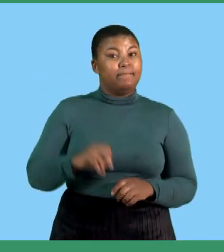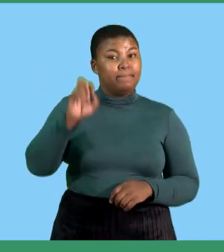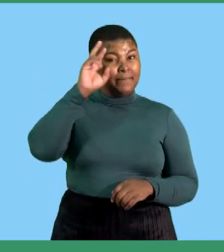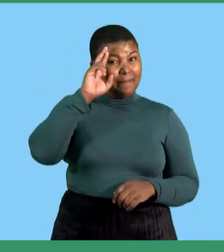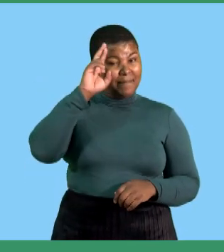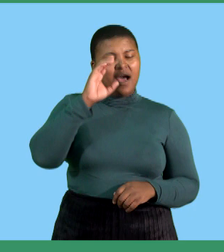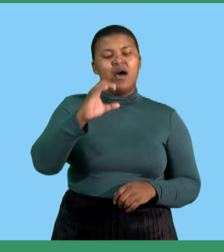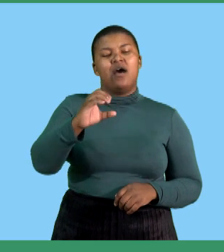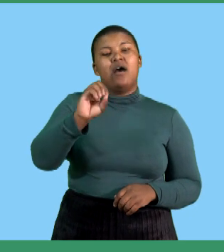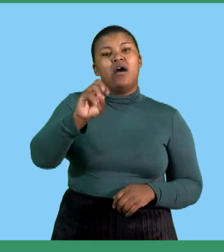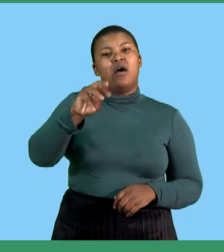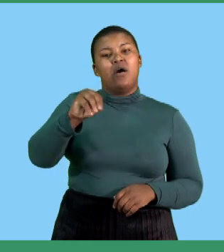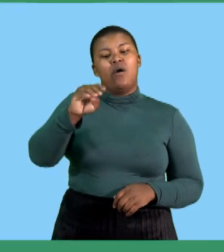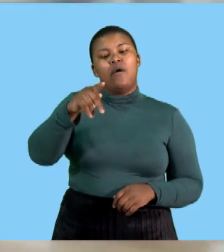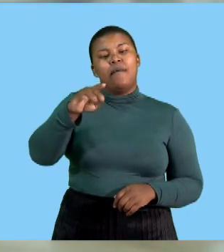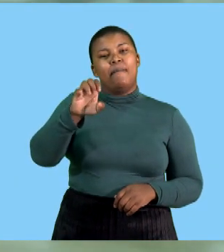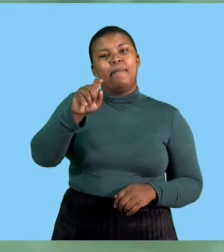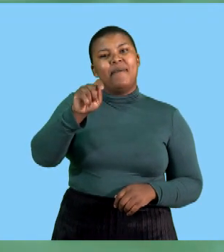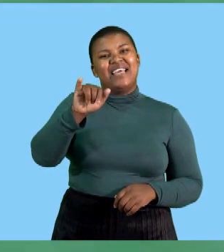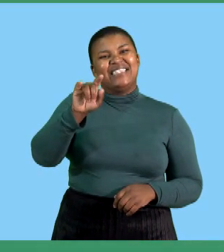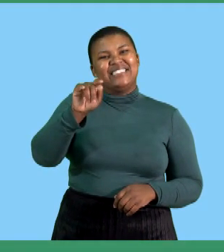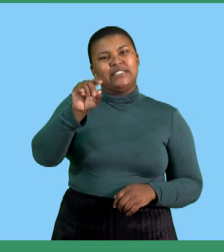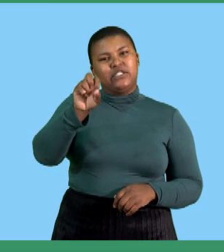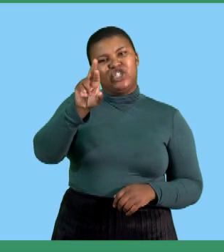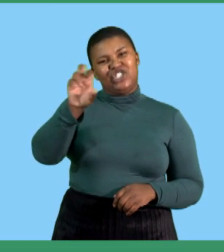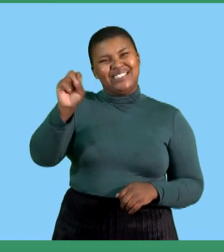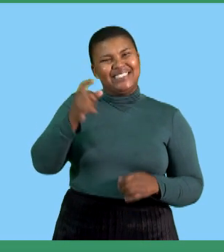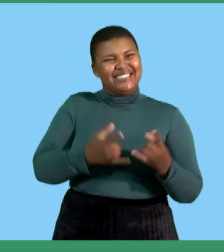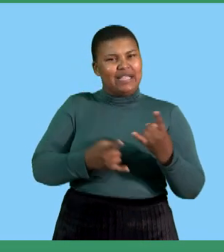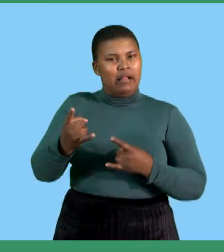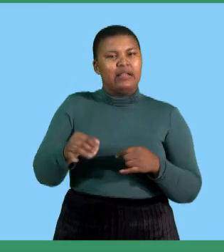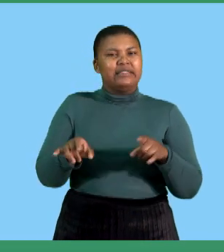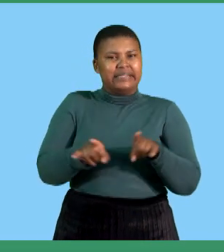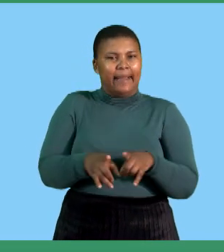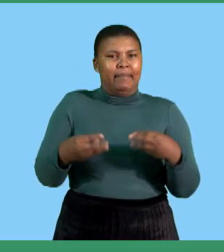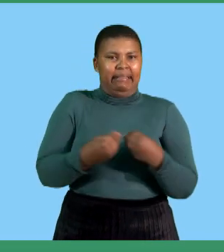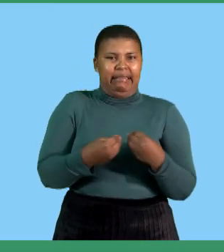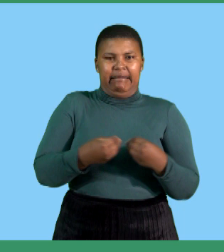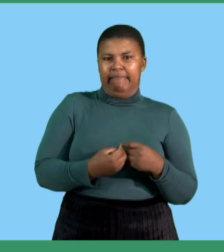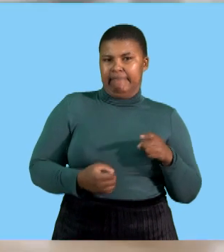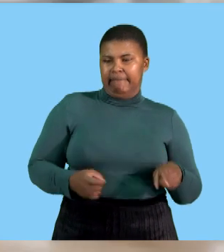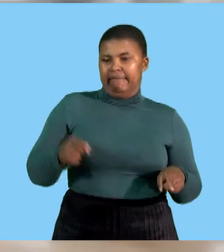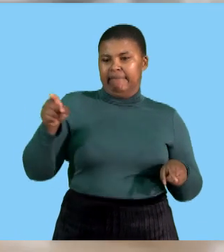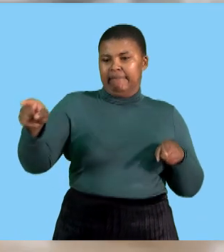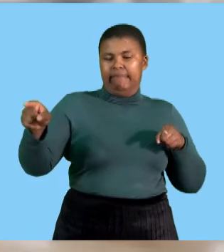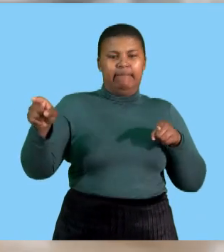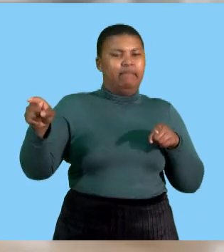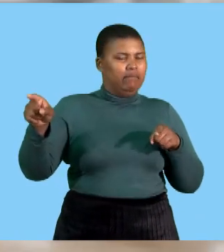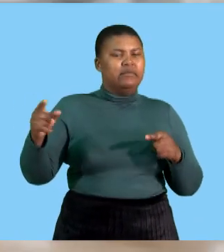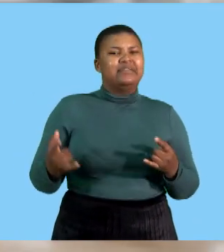are any business that delivers the same or similar products and services as we